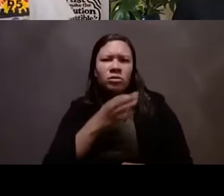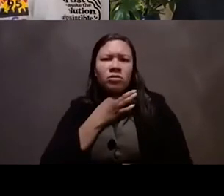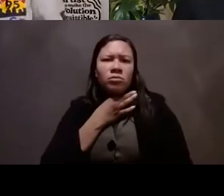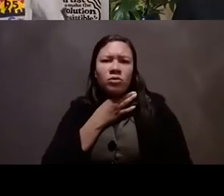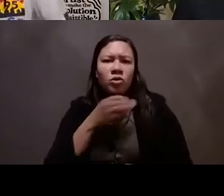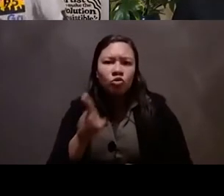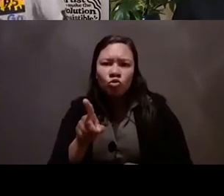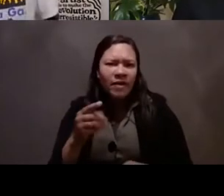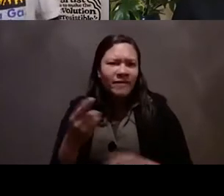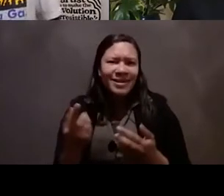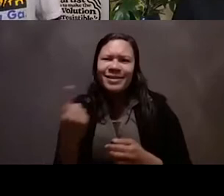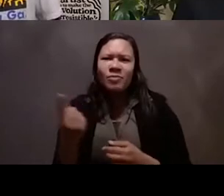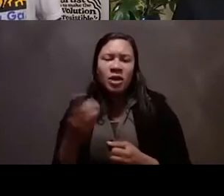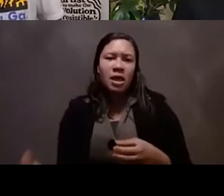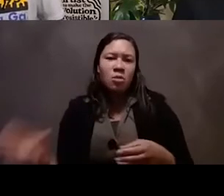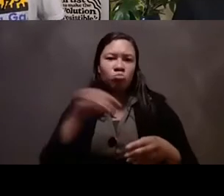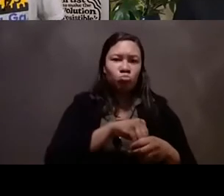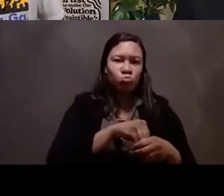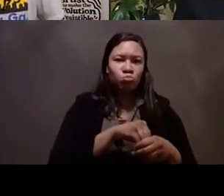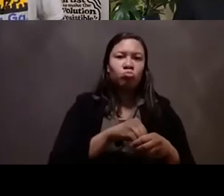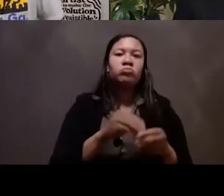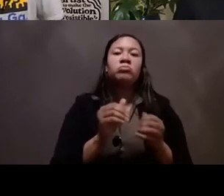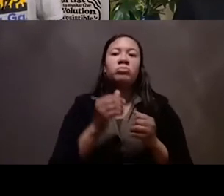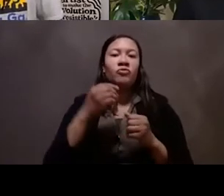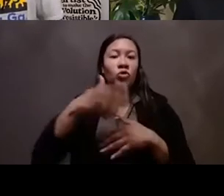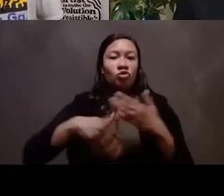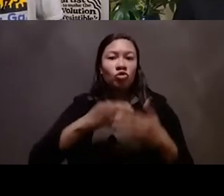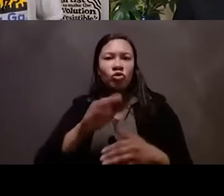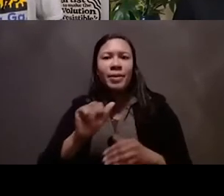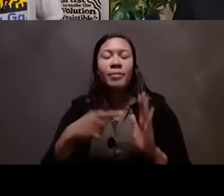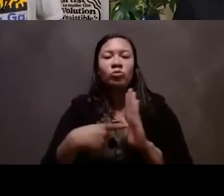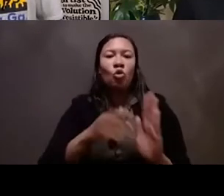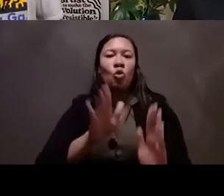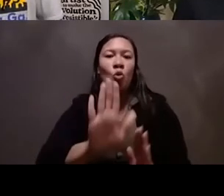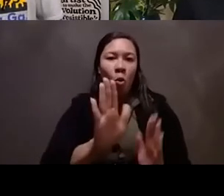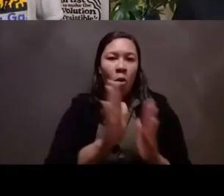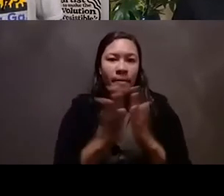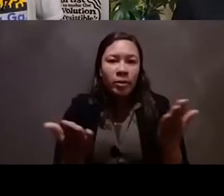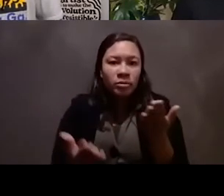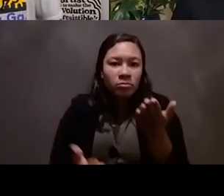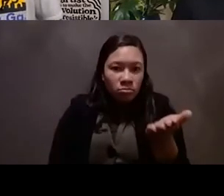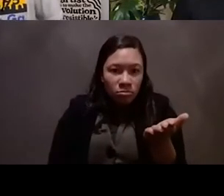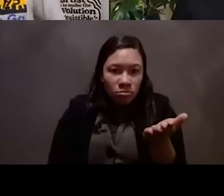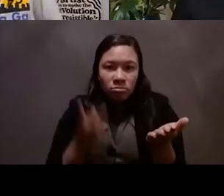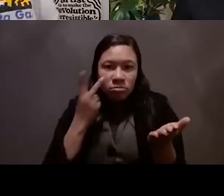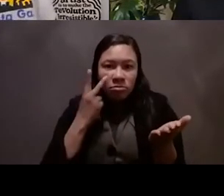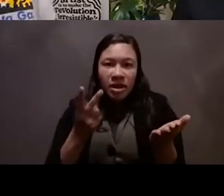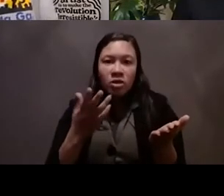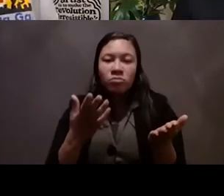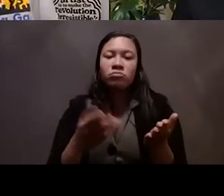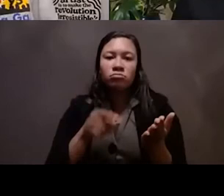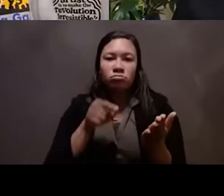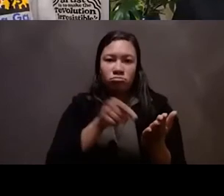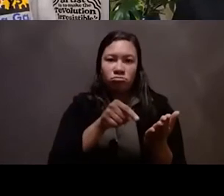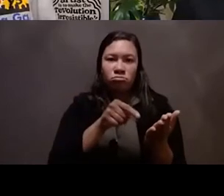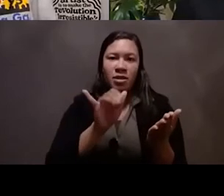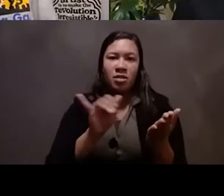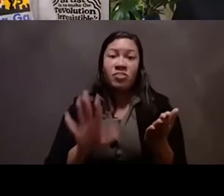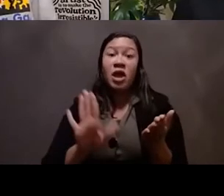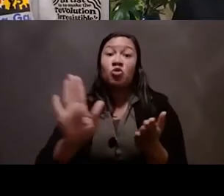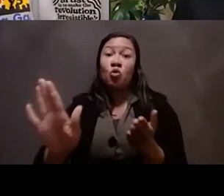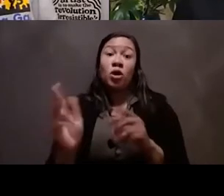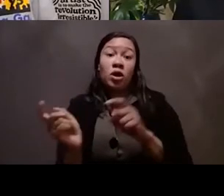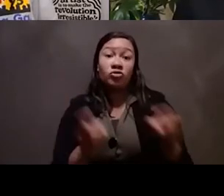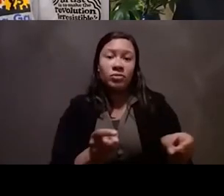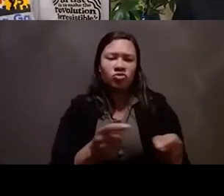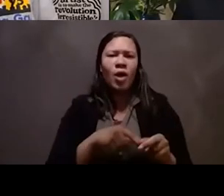work with the social media spreads. I'm going to hold up yours right here in the book. We asked several contributors to create